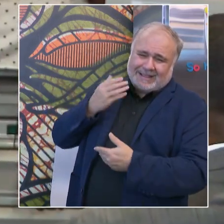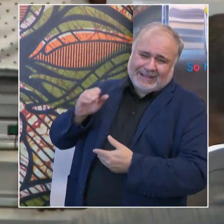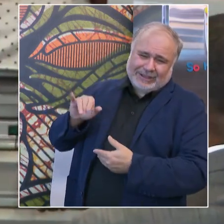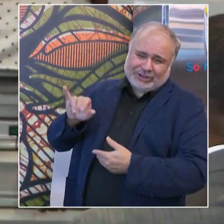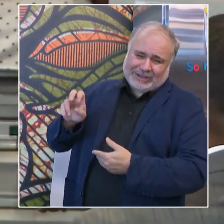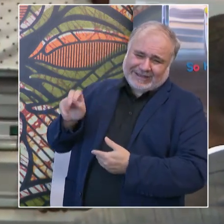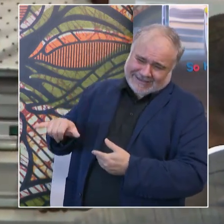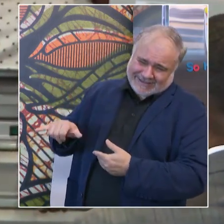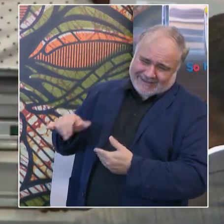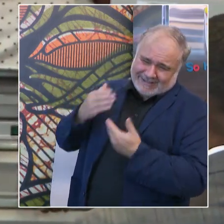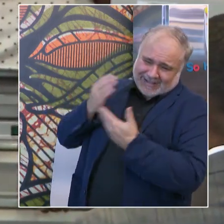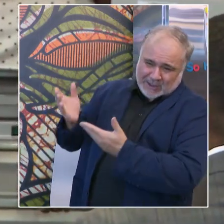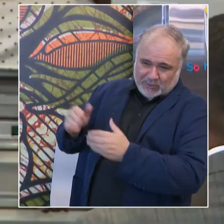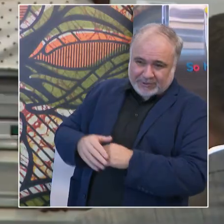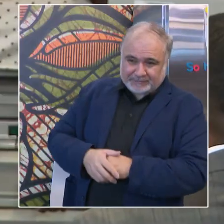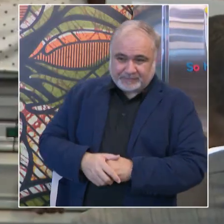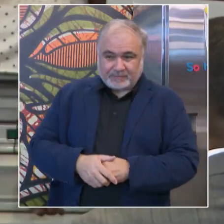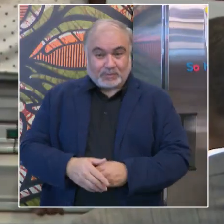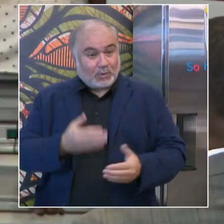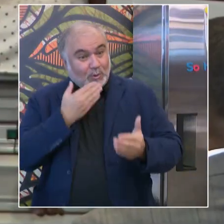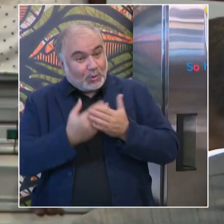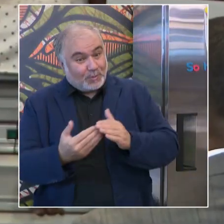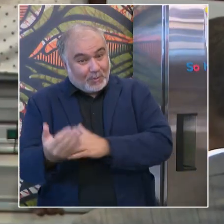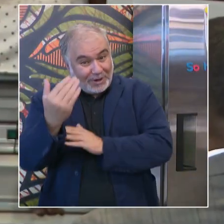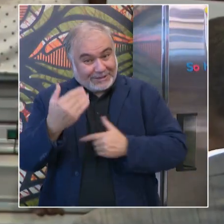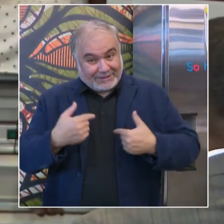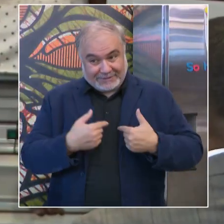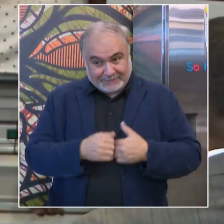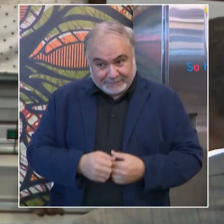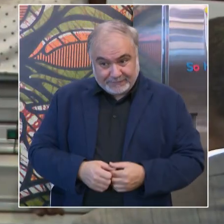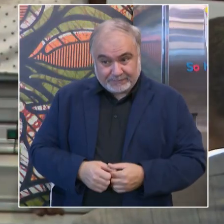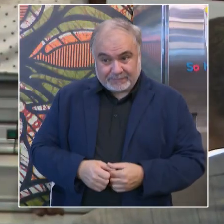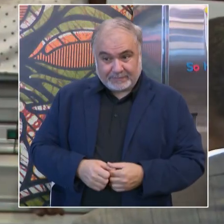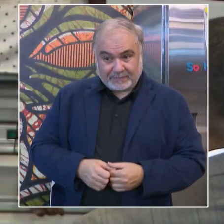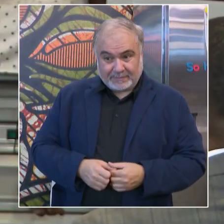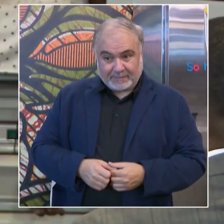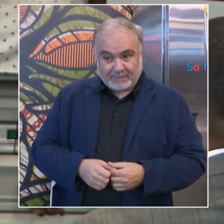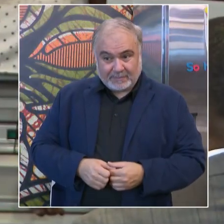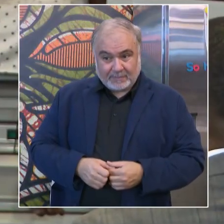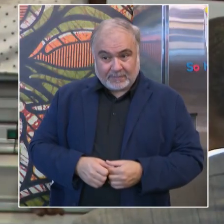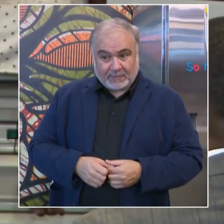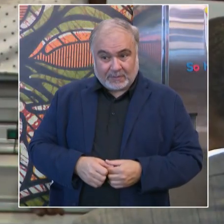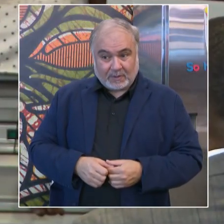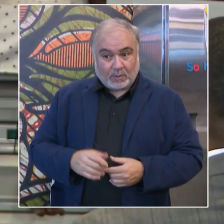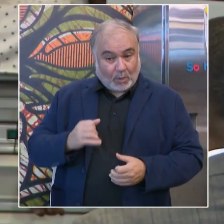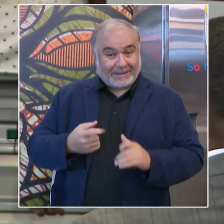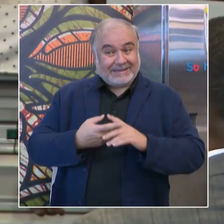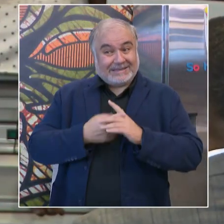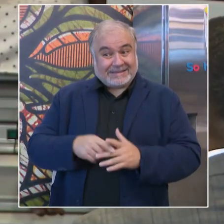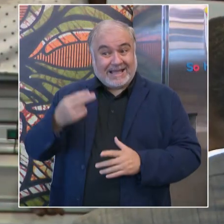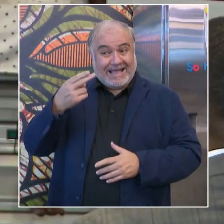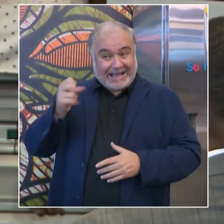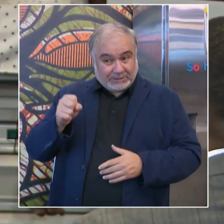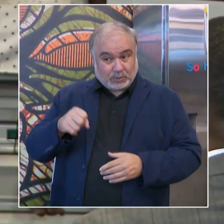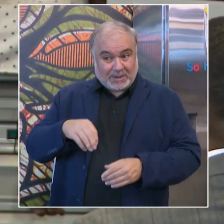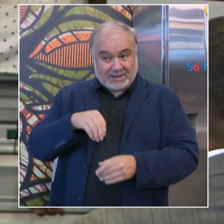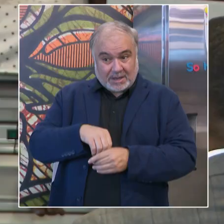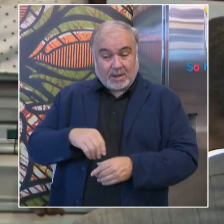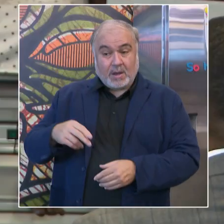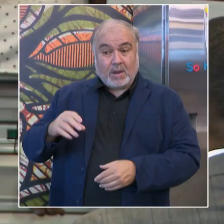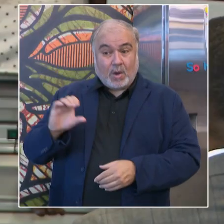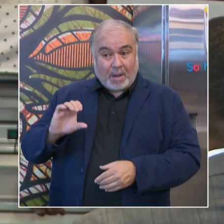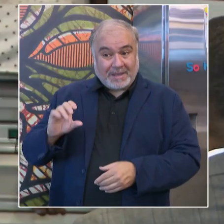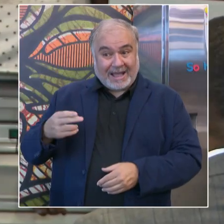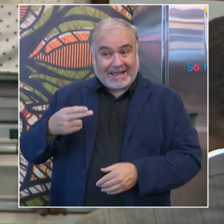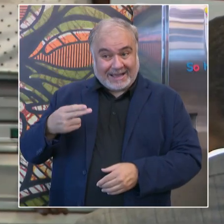Well, good morning, everyone. When I first started high school at Columbia Heights, I was a strong A-plus student, but I had no idea what type of career